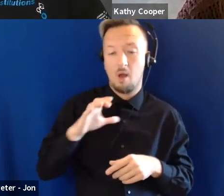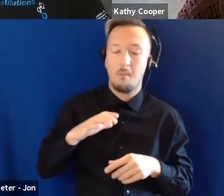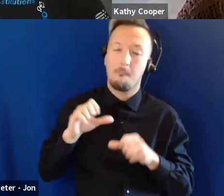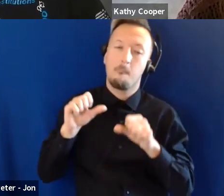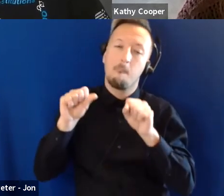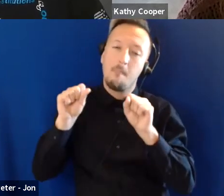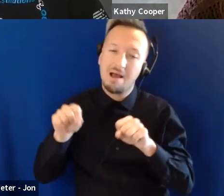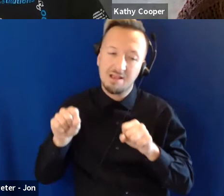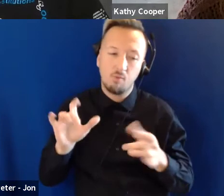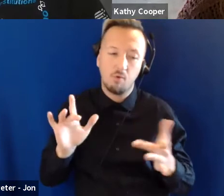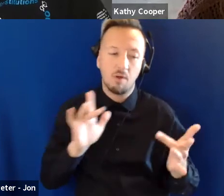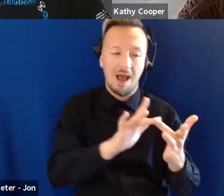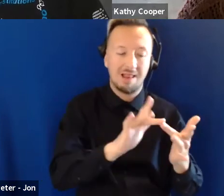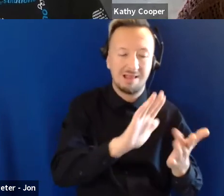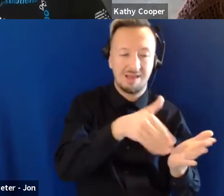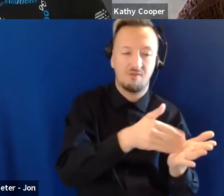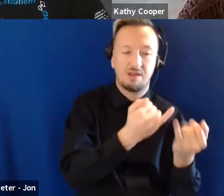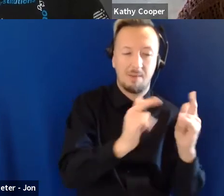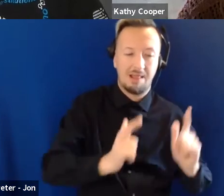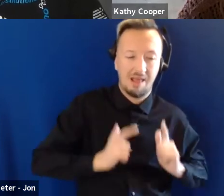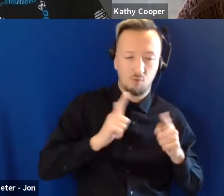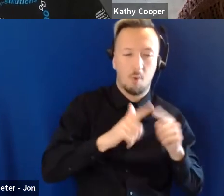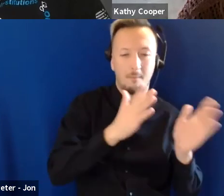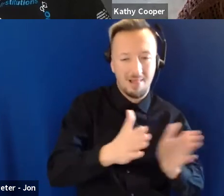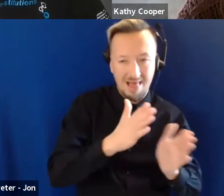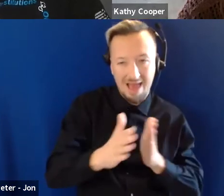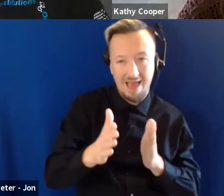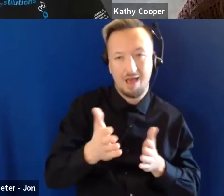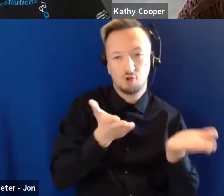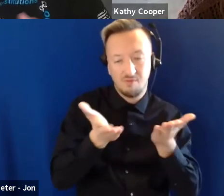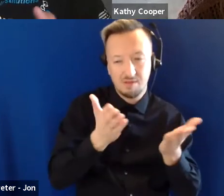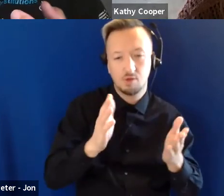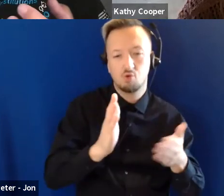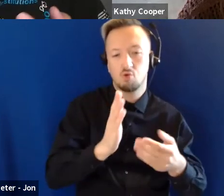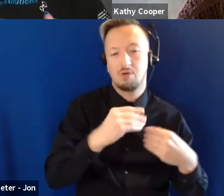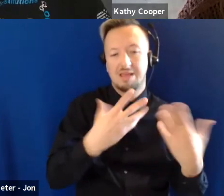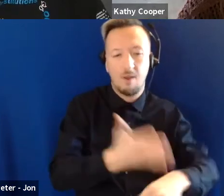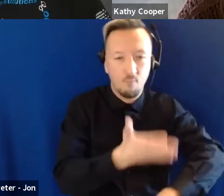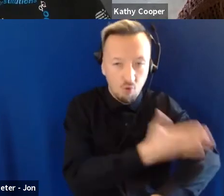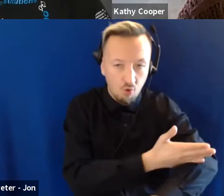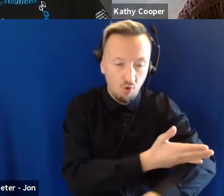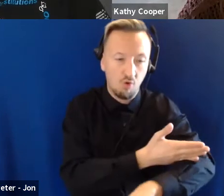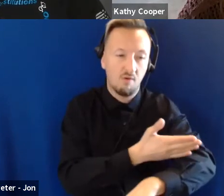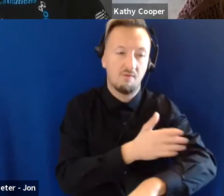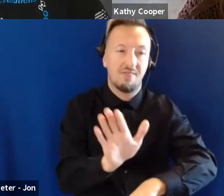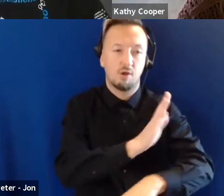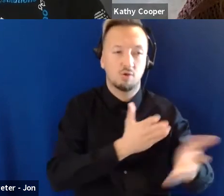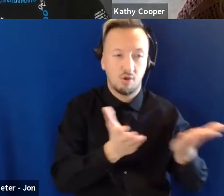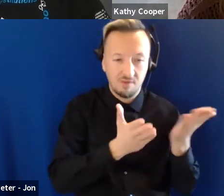for independent living to coordinate services, to improve services provided to people with